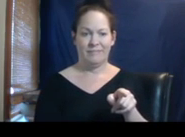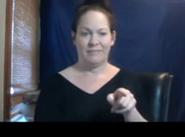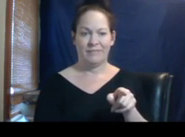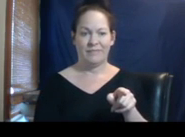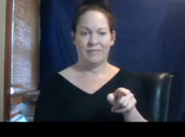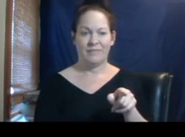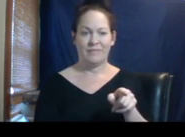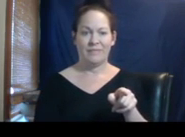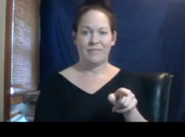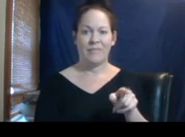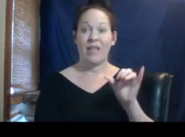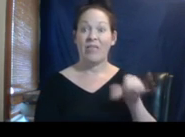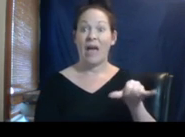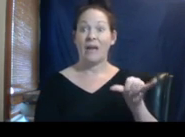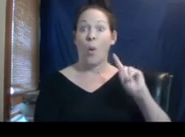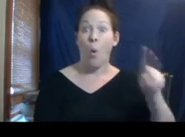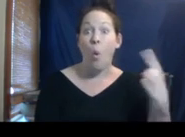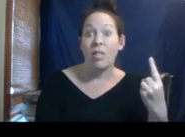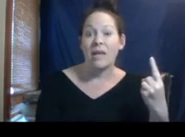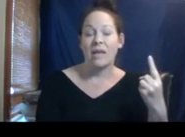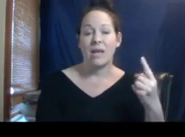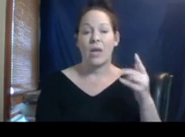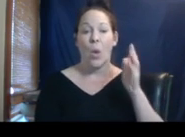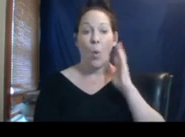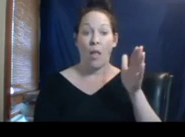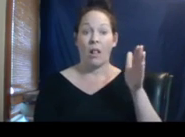That only works